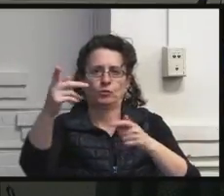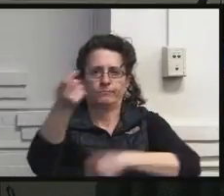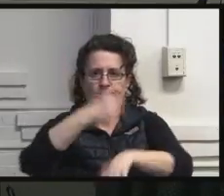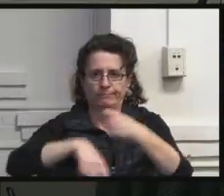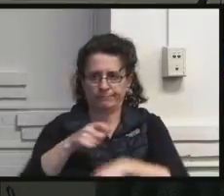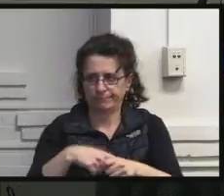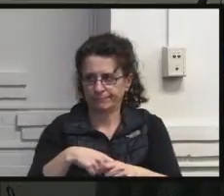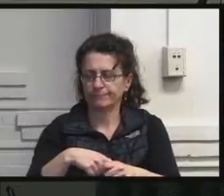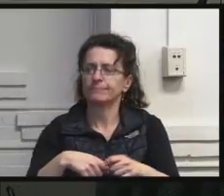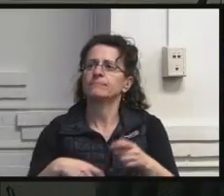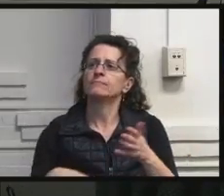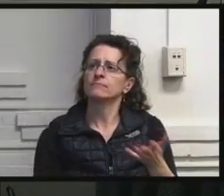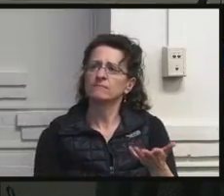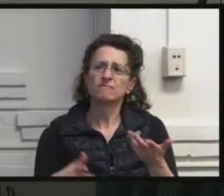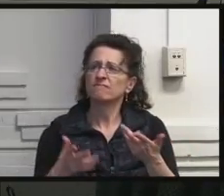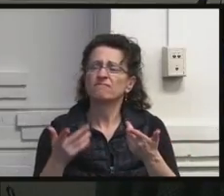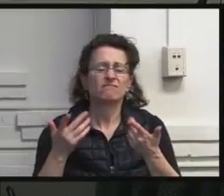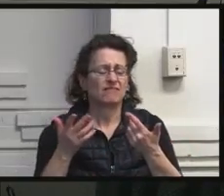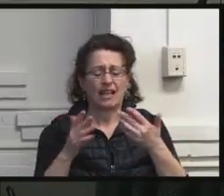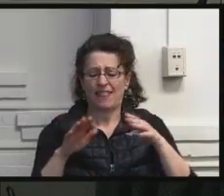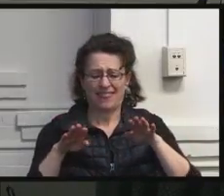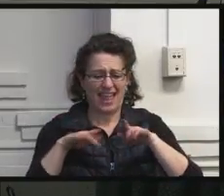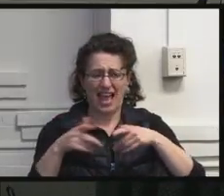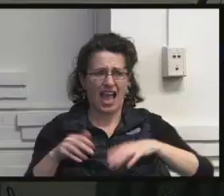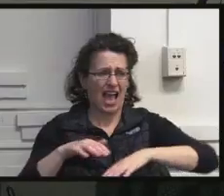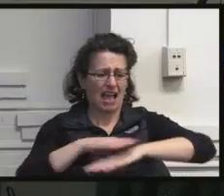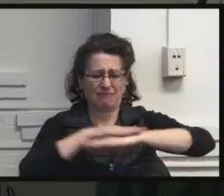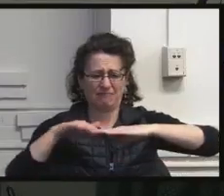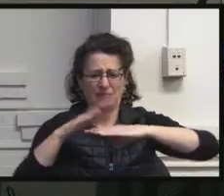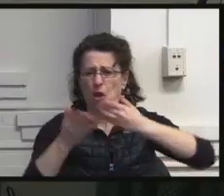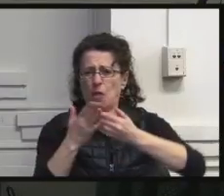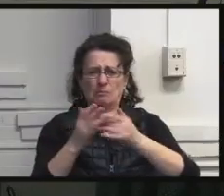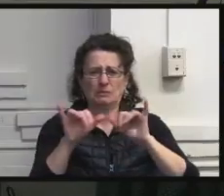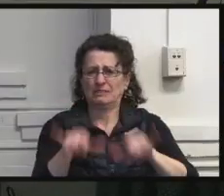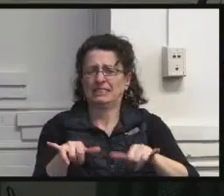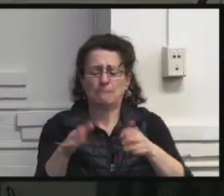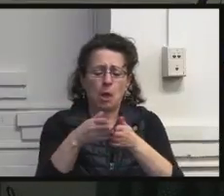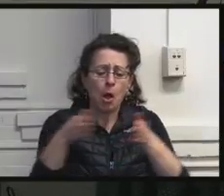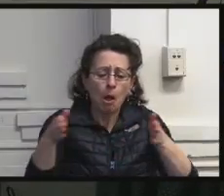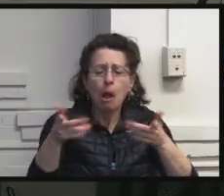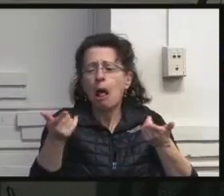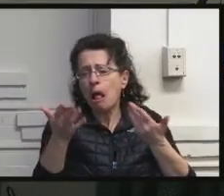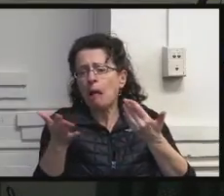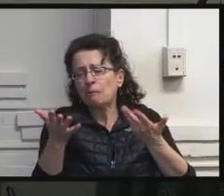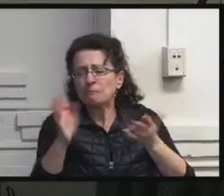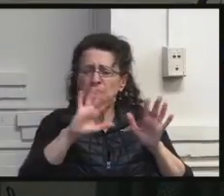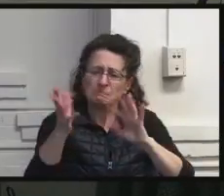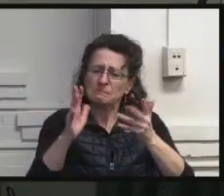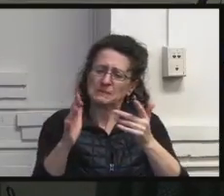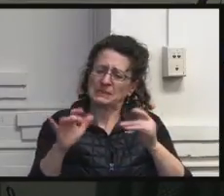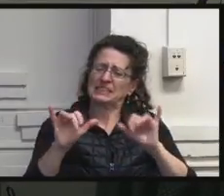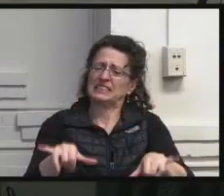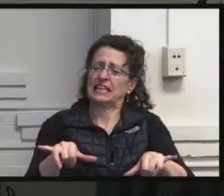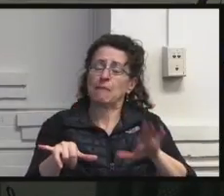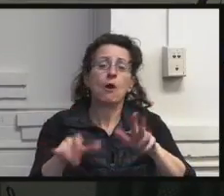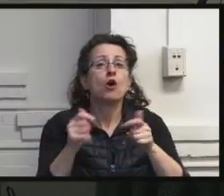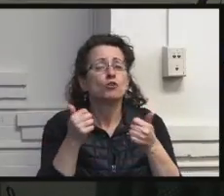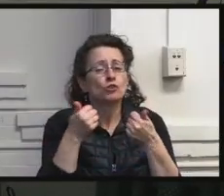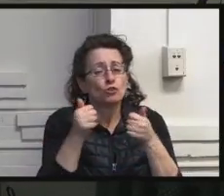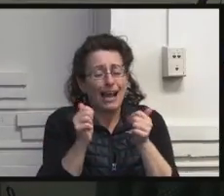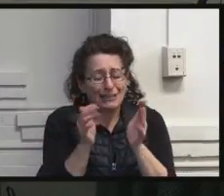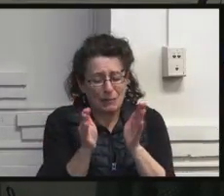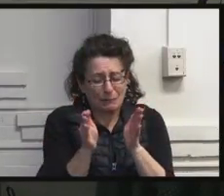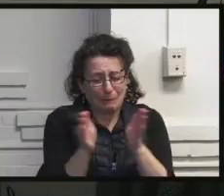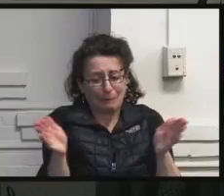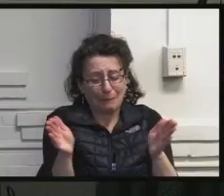you're basically getting the same bridge deck that you have now in terms of widths, but we will do whatever we can to make it as wide with what we